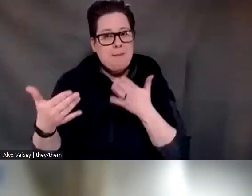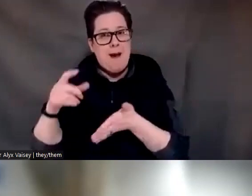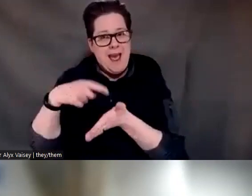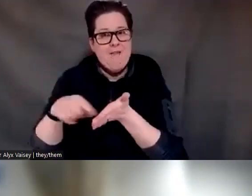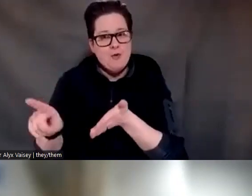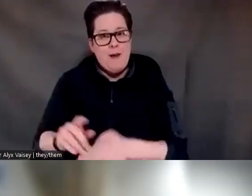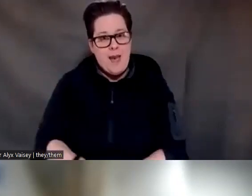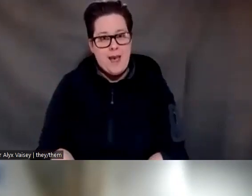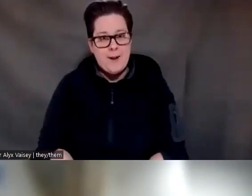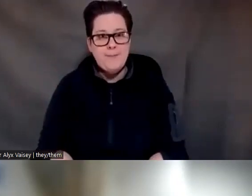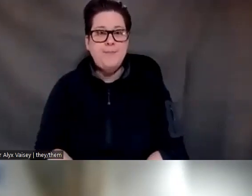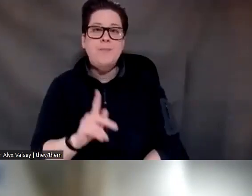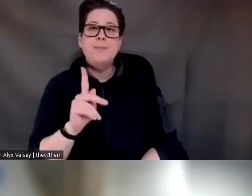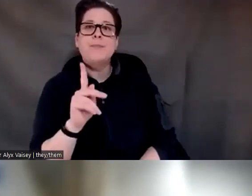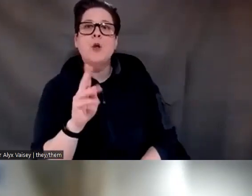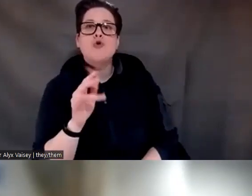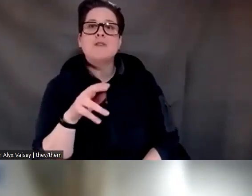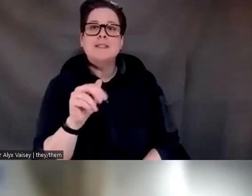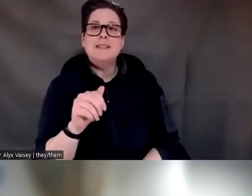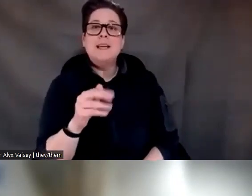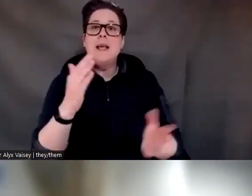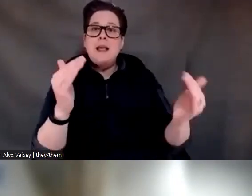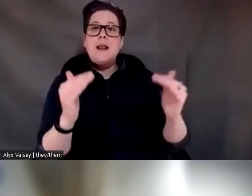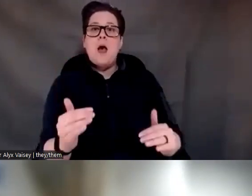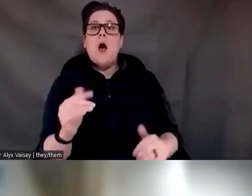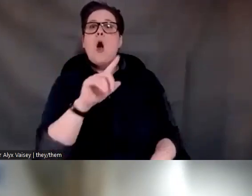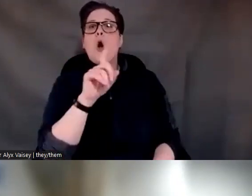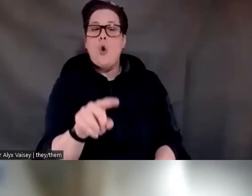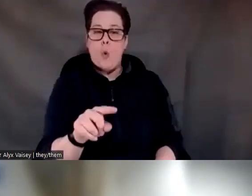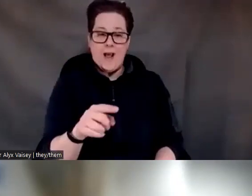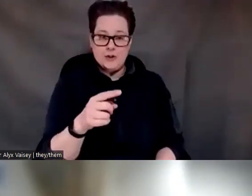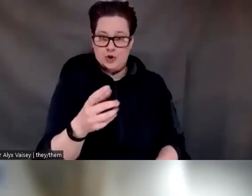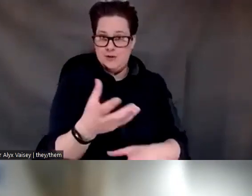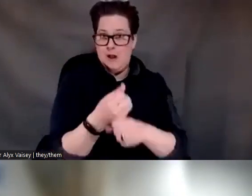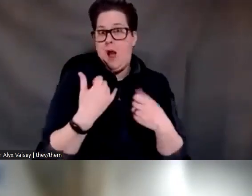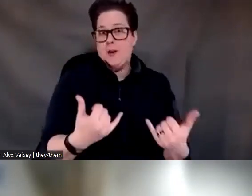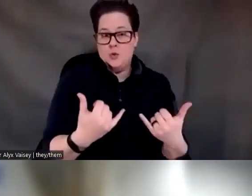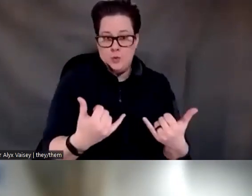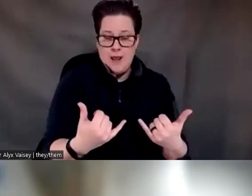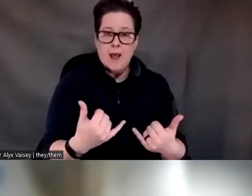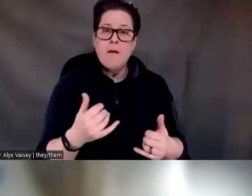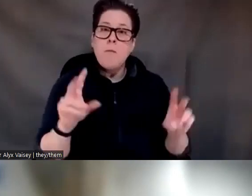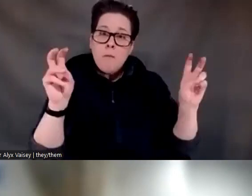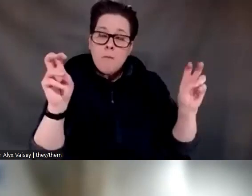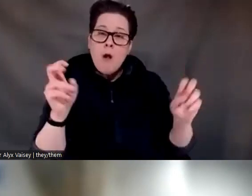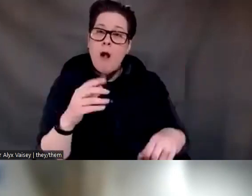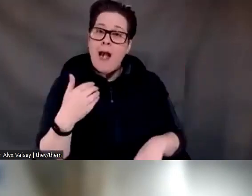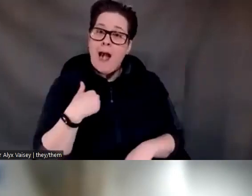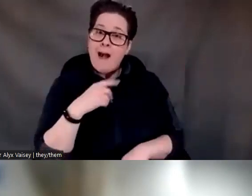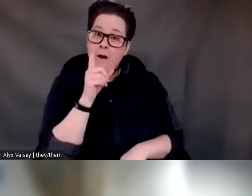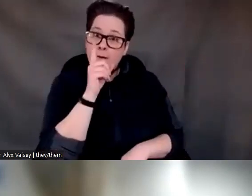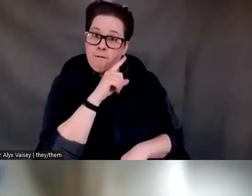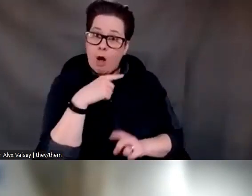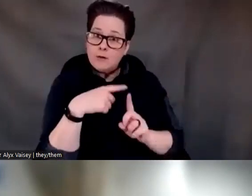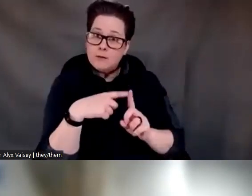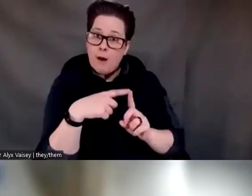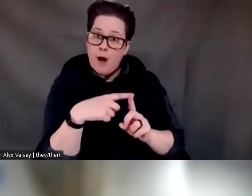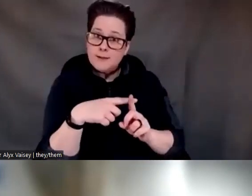Okay, so we'll move on to one of our questions from our Q&A box. Are there false positives associated with the FIT